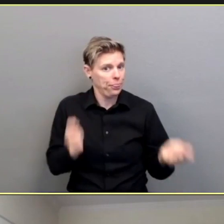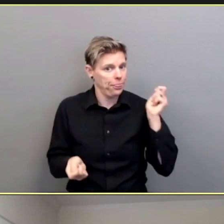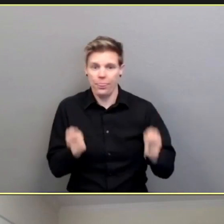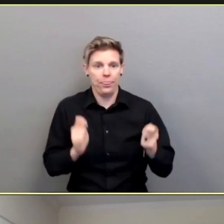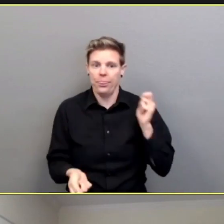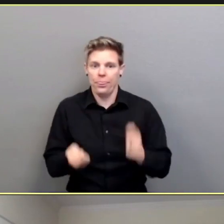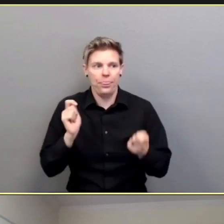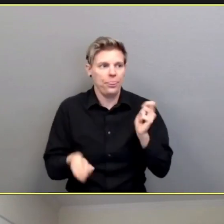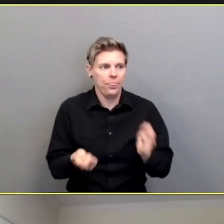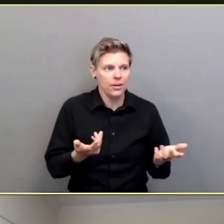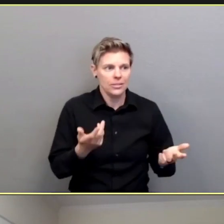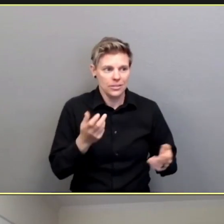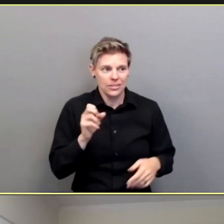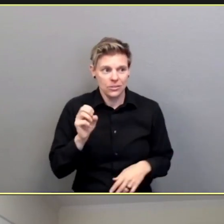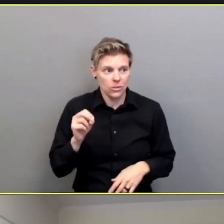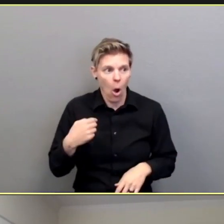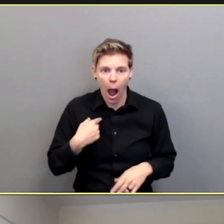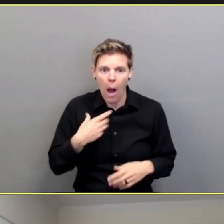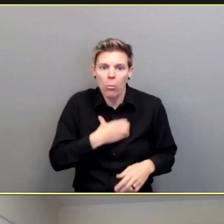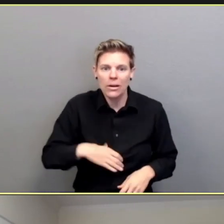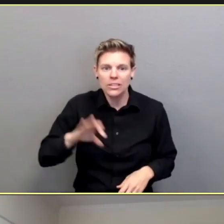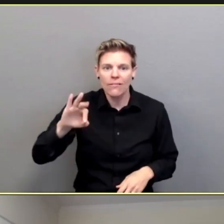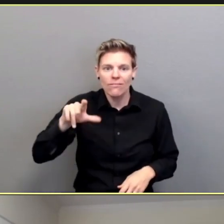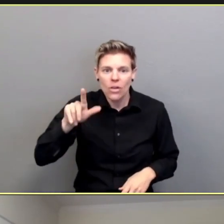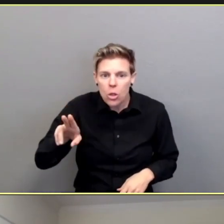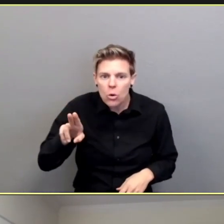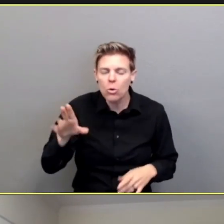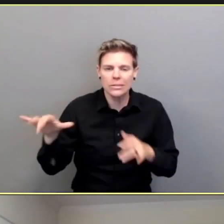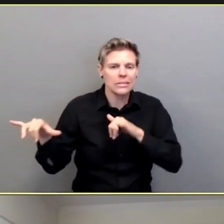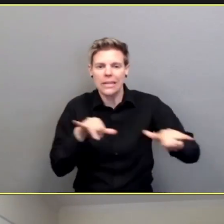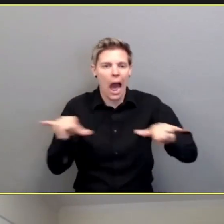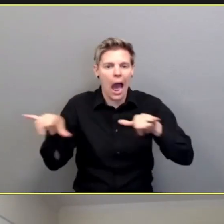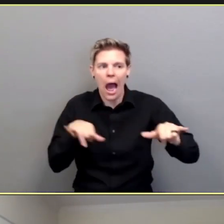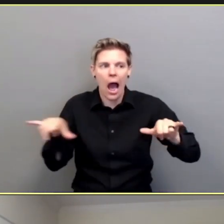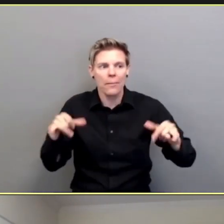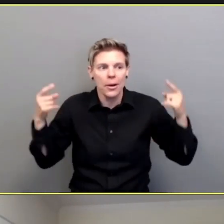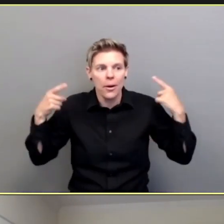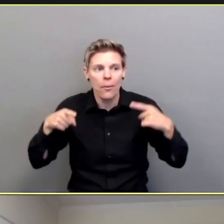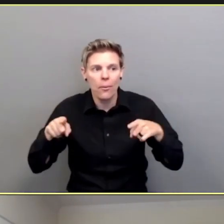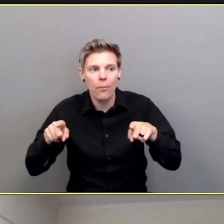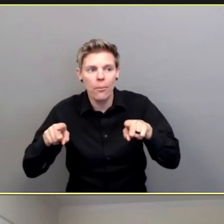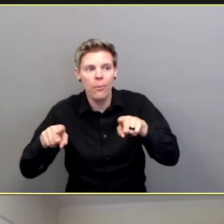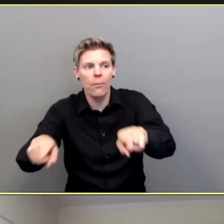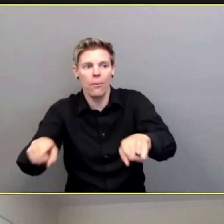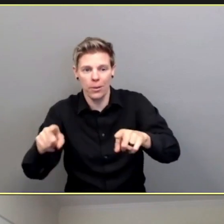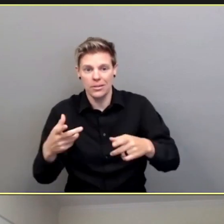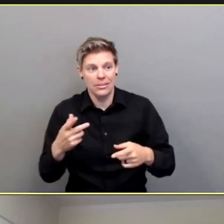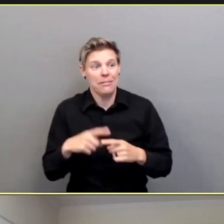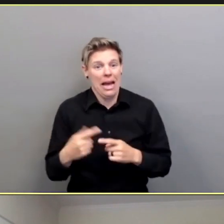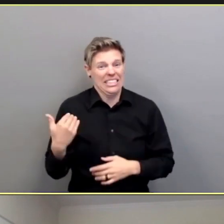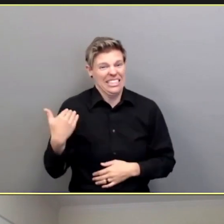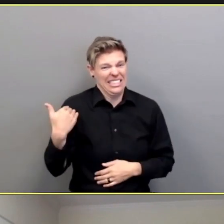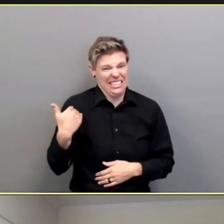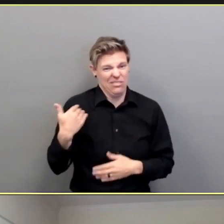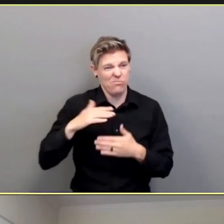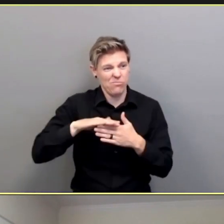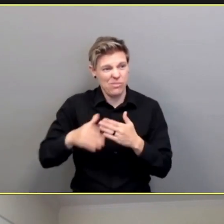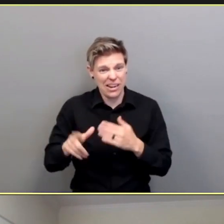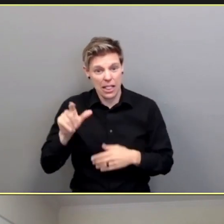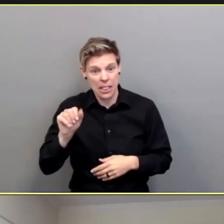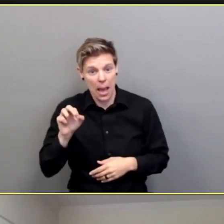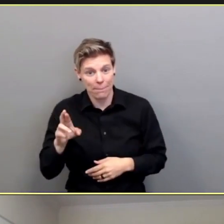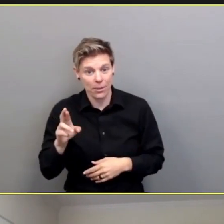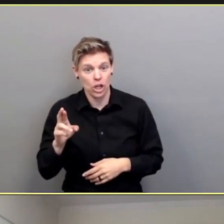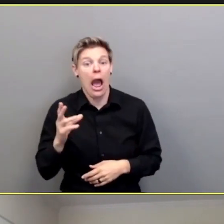think the only thing Labor Day this year and last year have mainly in common is the fact that people